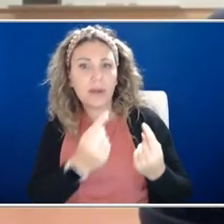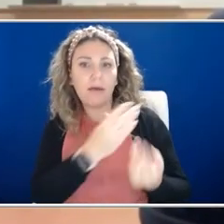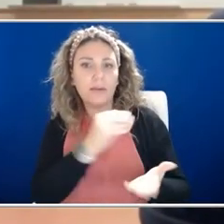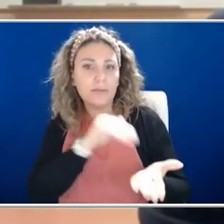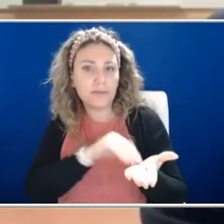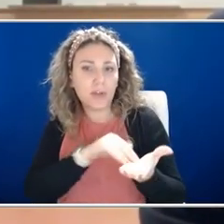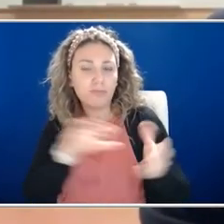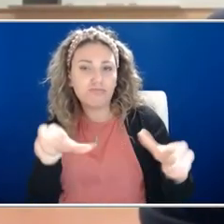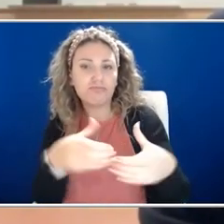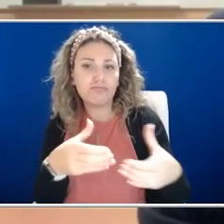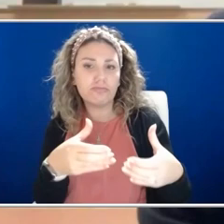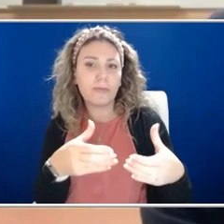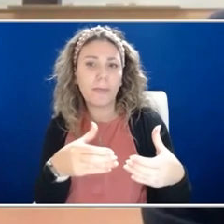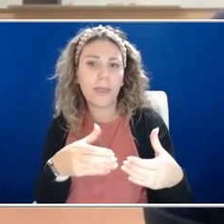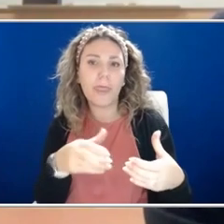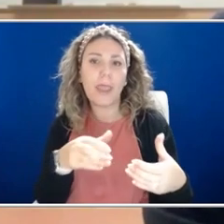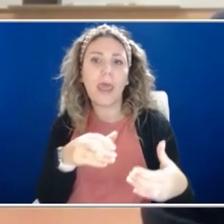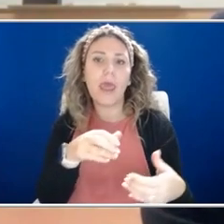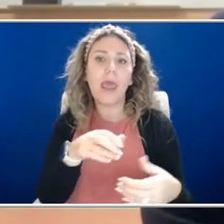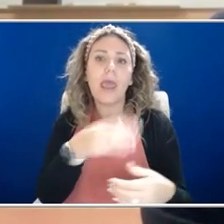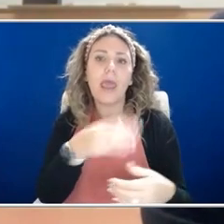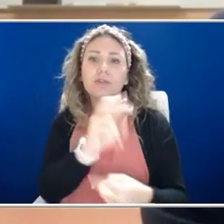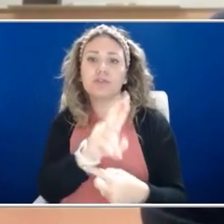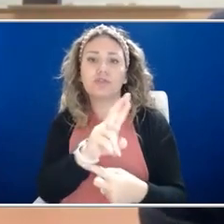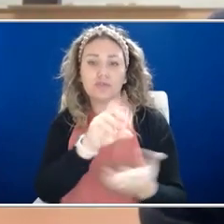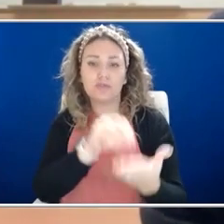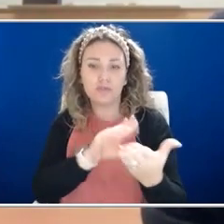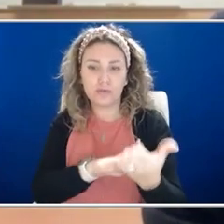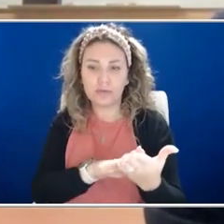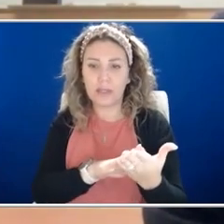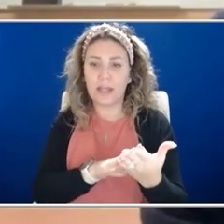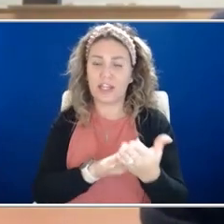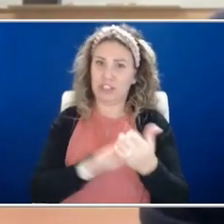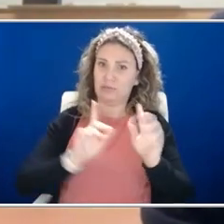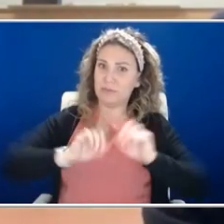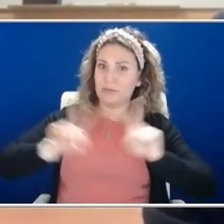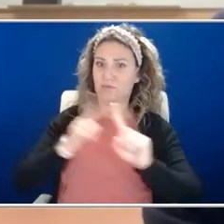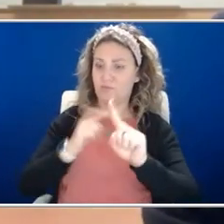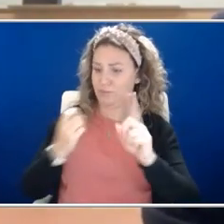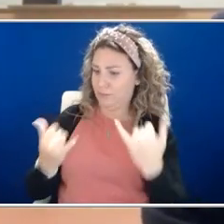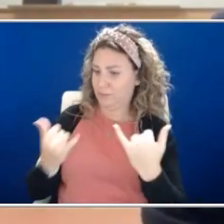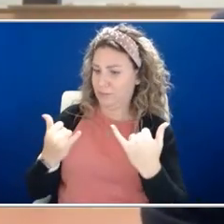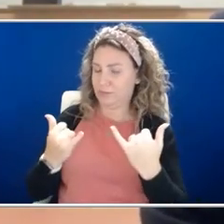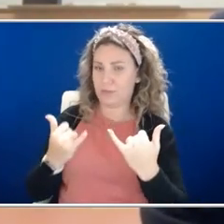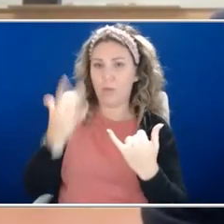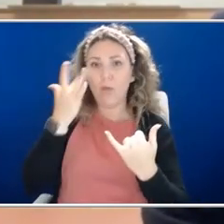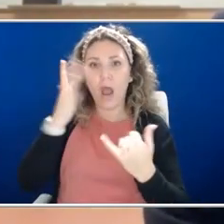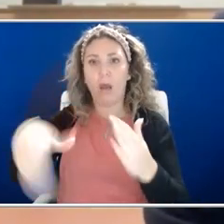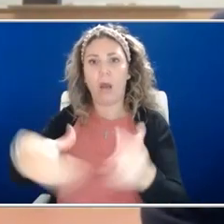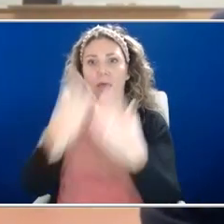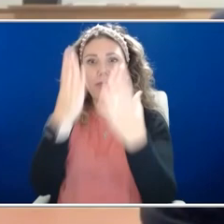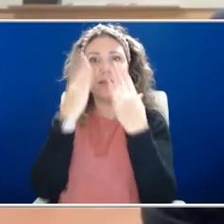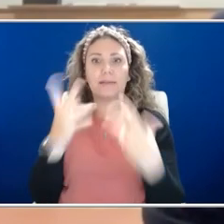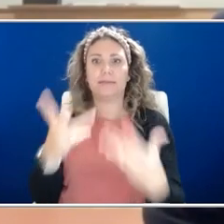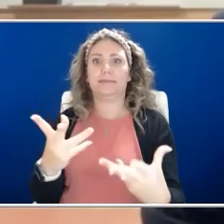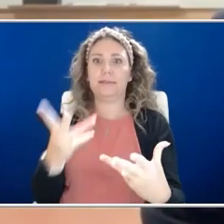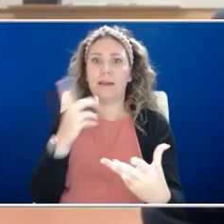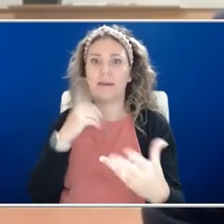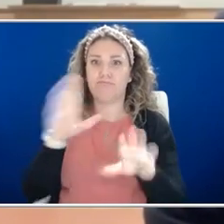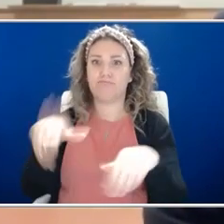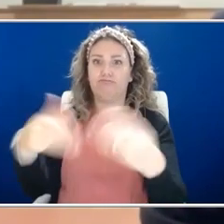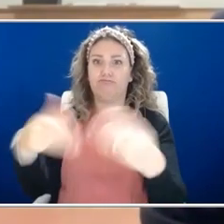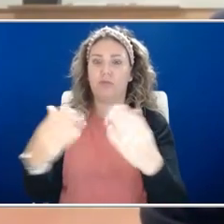know, the EHR record you stepped in yesterday is different today because of all the new data that's coming in. And so without these